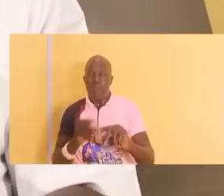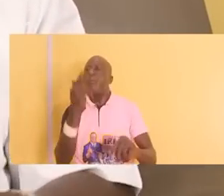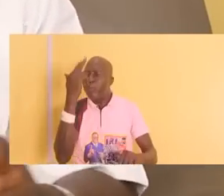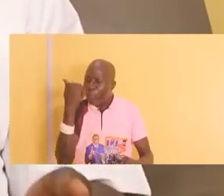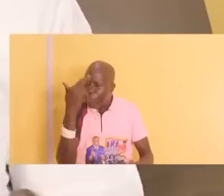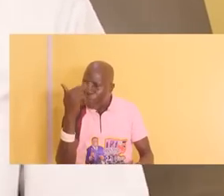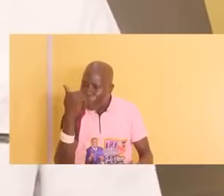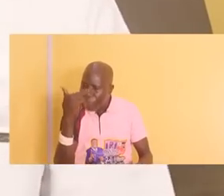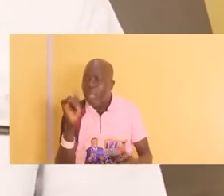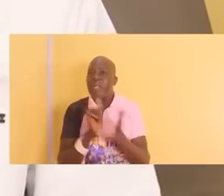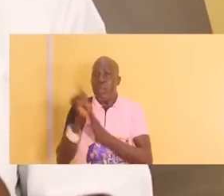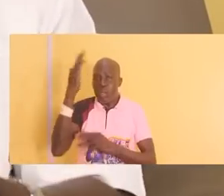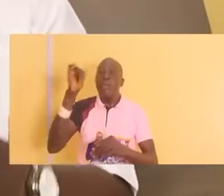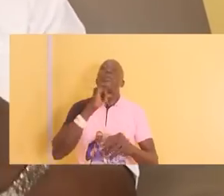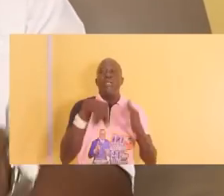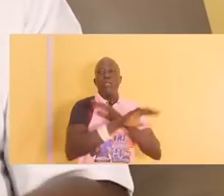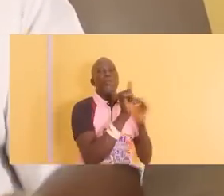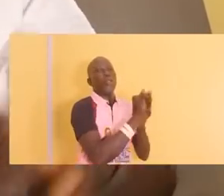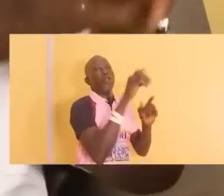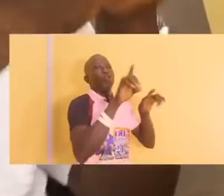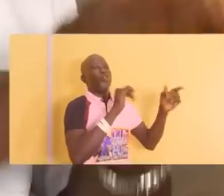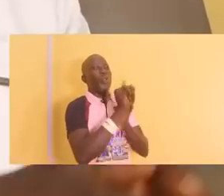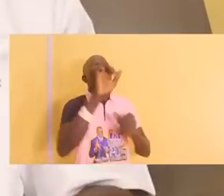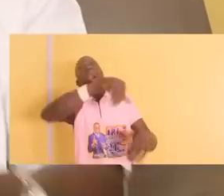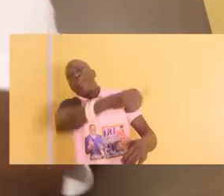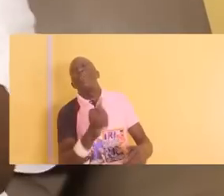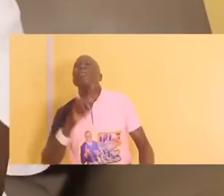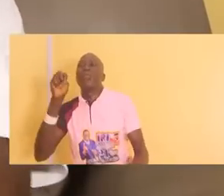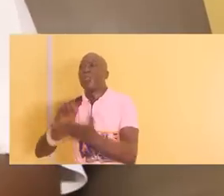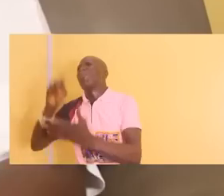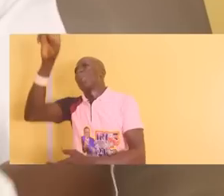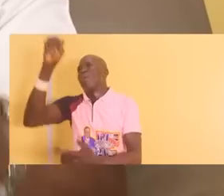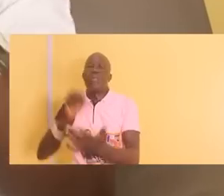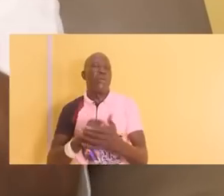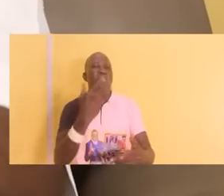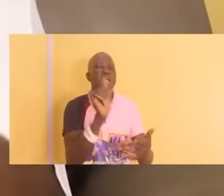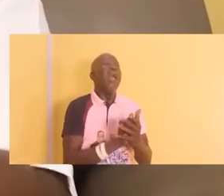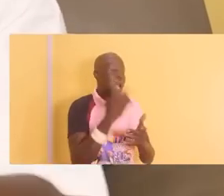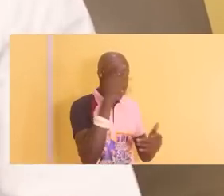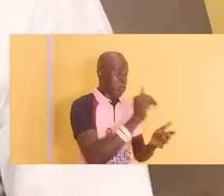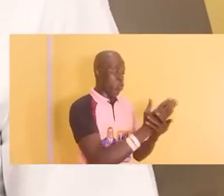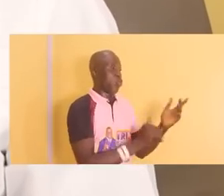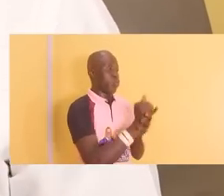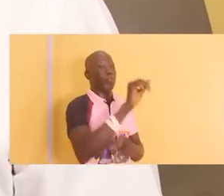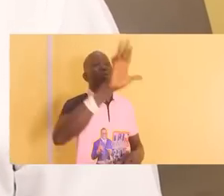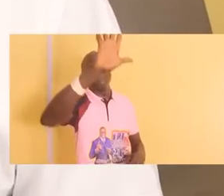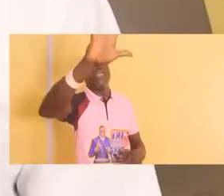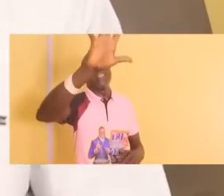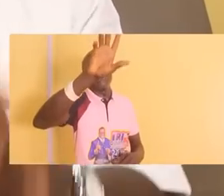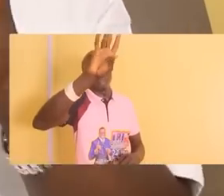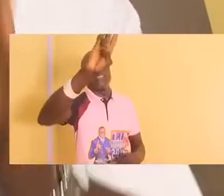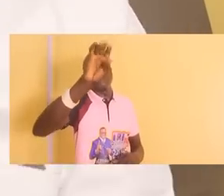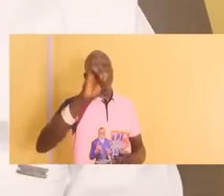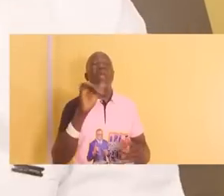500,000 so, people. So, what tell fake? You have to make it say fake. Then 1,000. What is 1,000 area? What is 70,000?